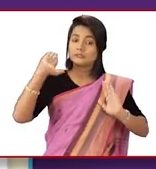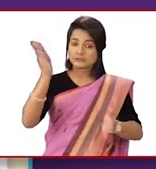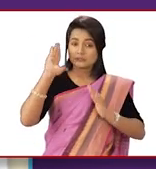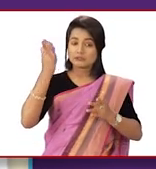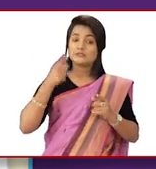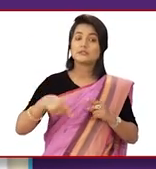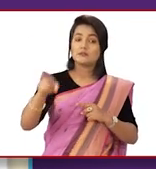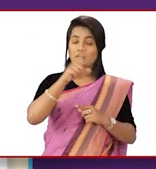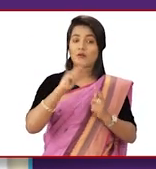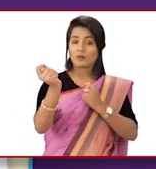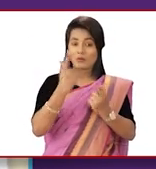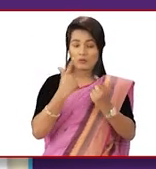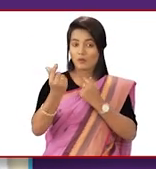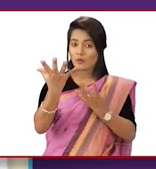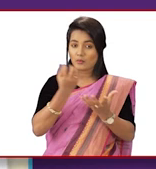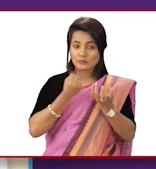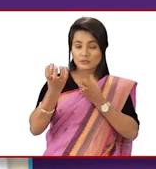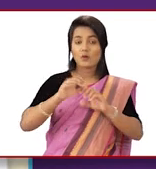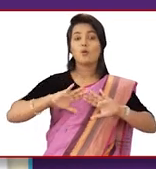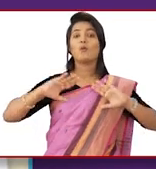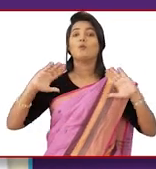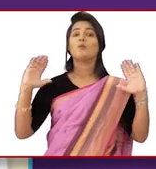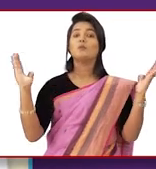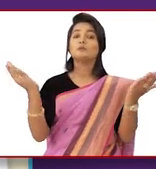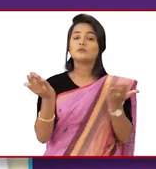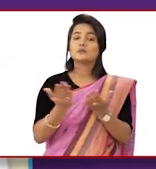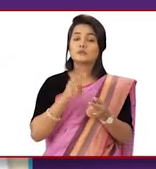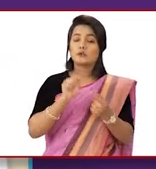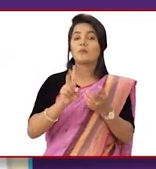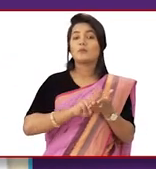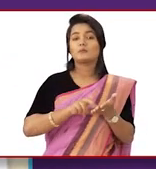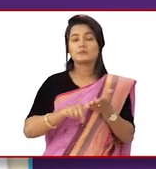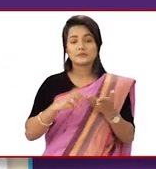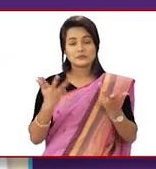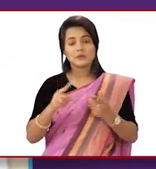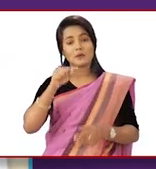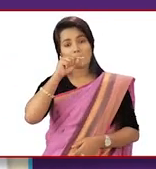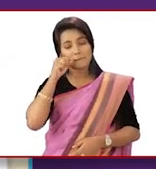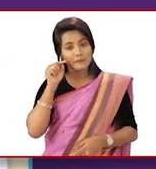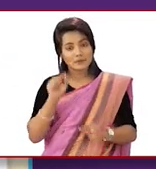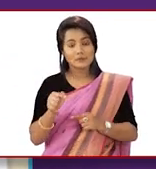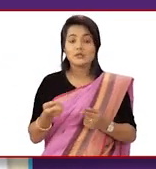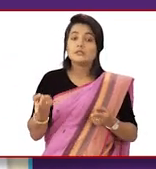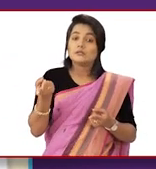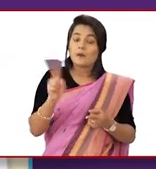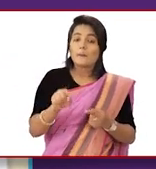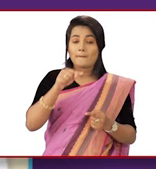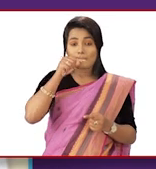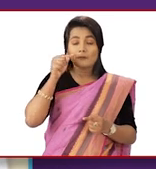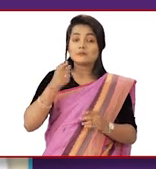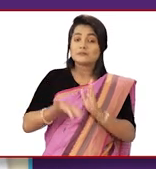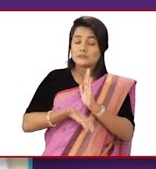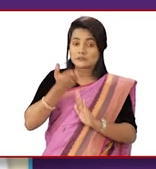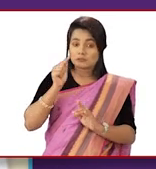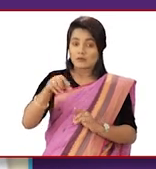needs to be received well by the entire community, which is why it's very important for men, particularly privileged men, men in